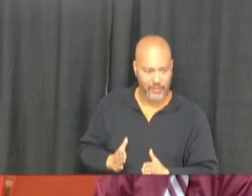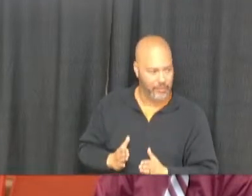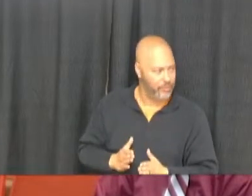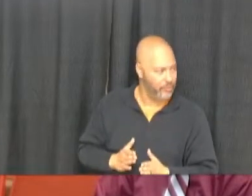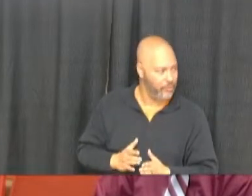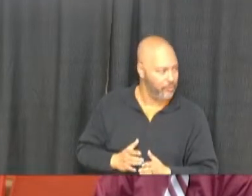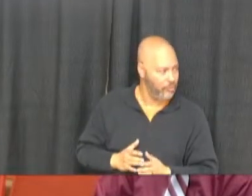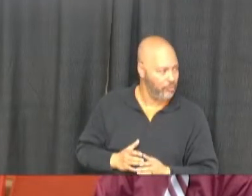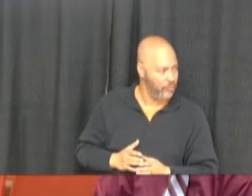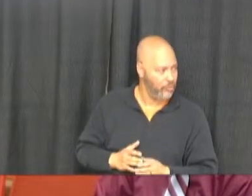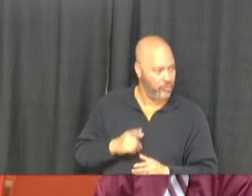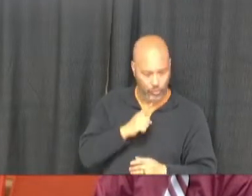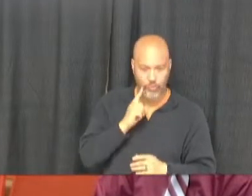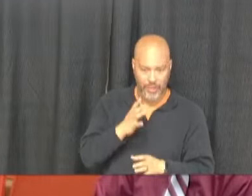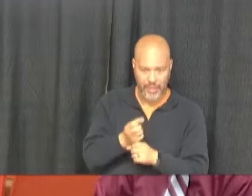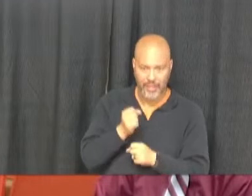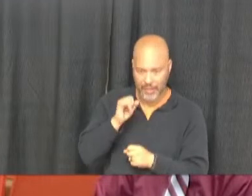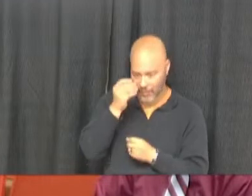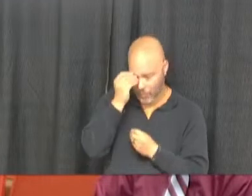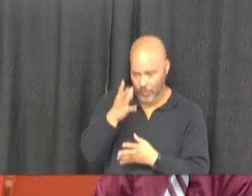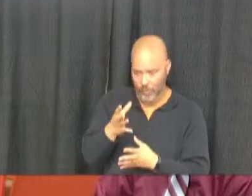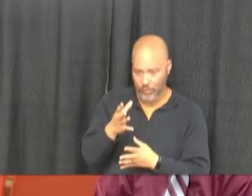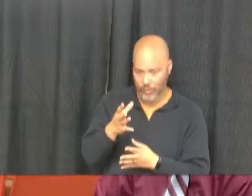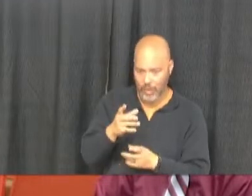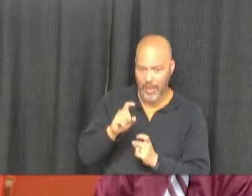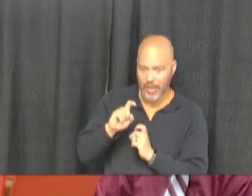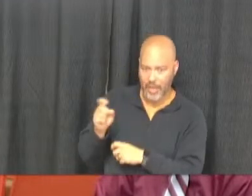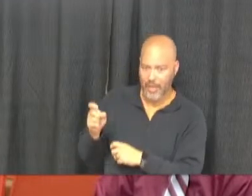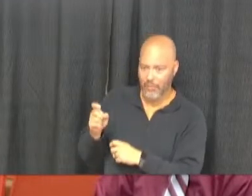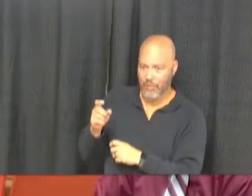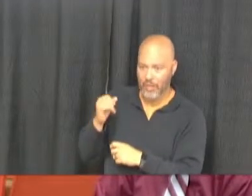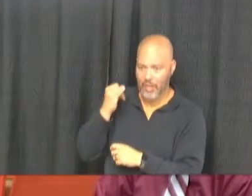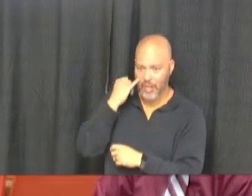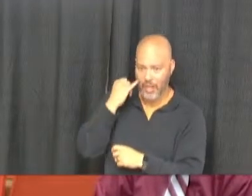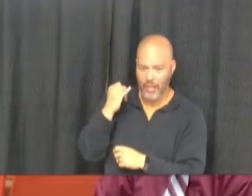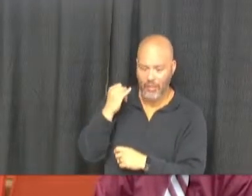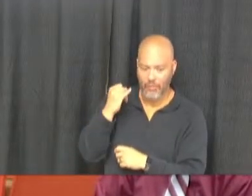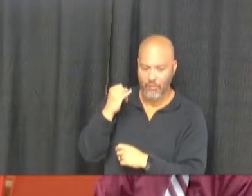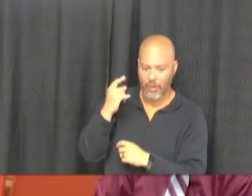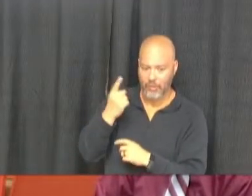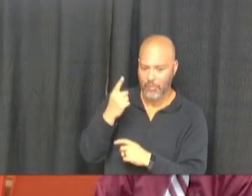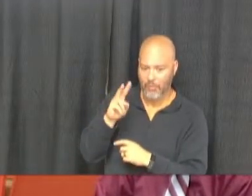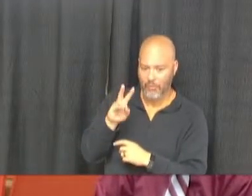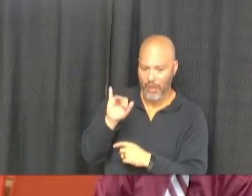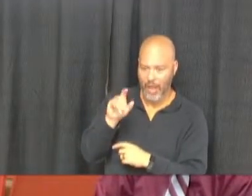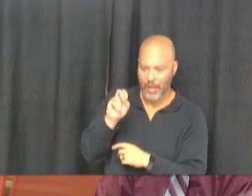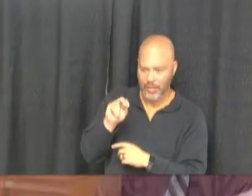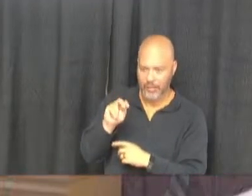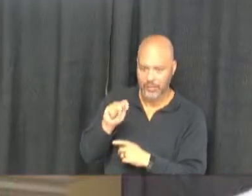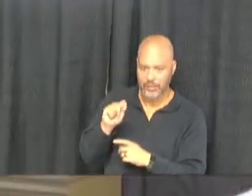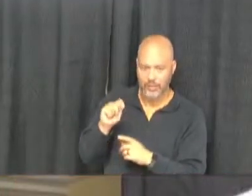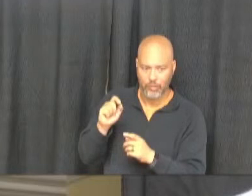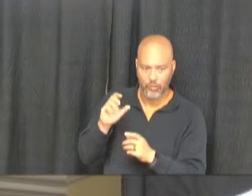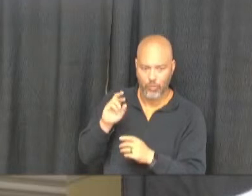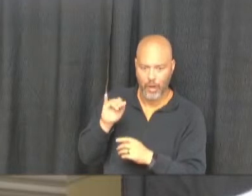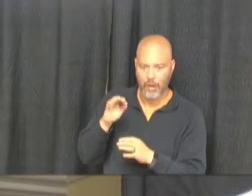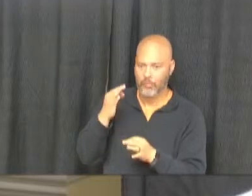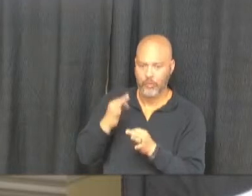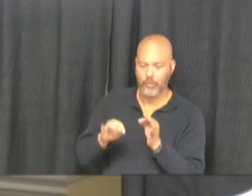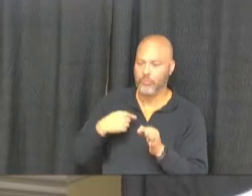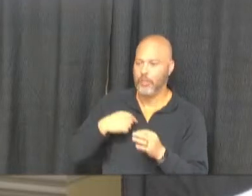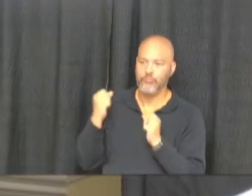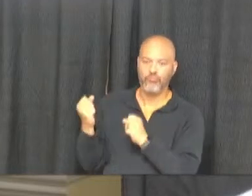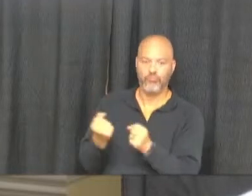can get that information and feed it to law enforcement if a violent crime occurs. yeah, there's a difference in it just me driving